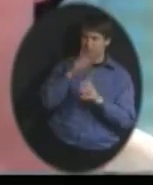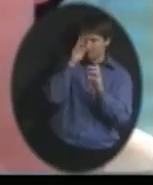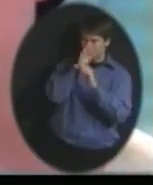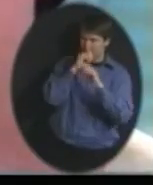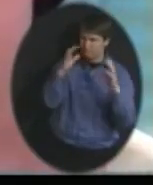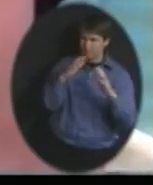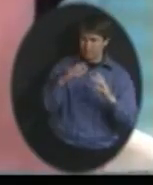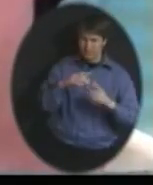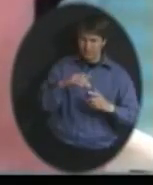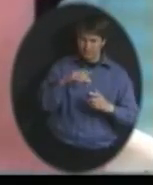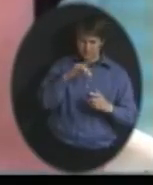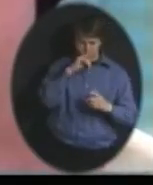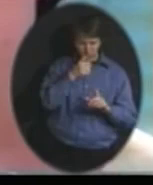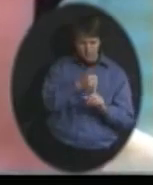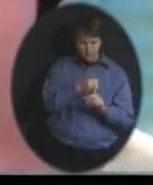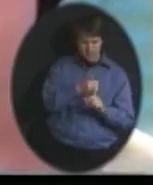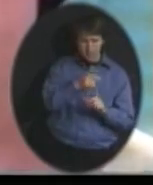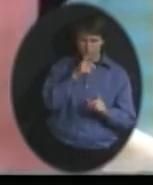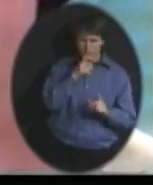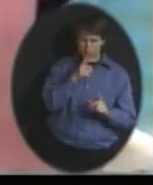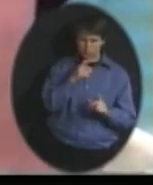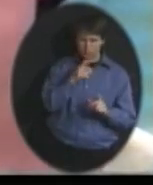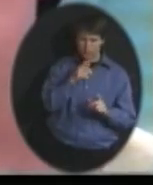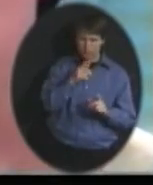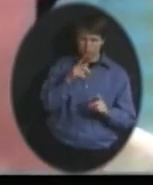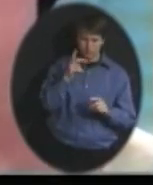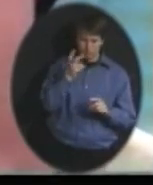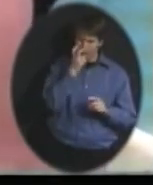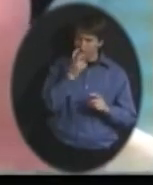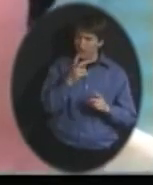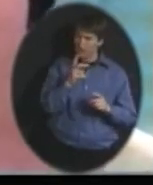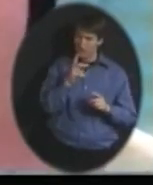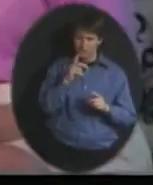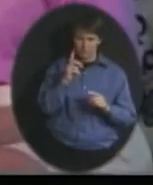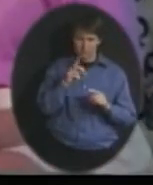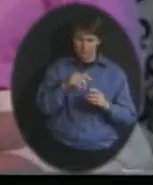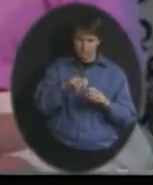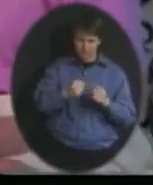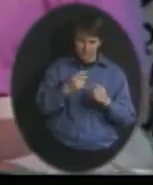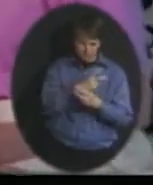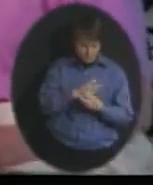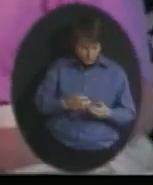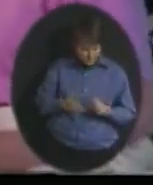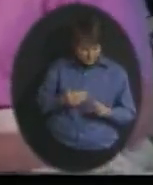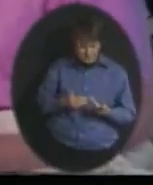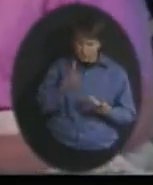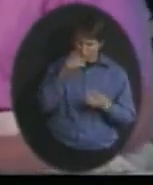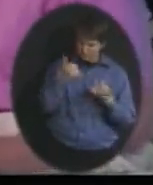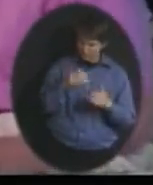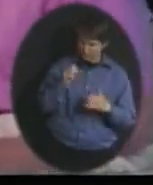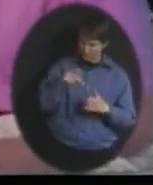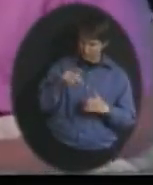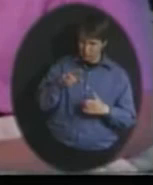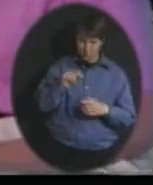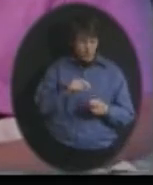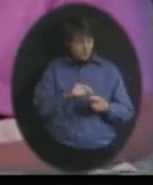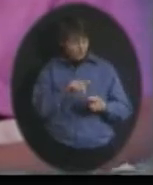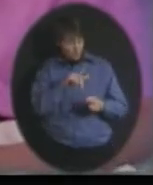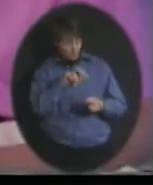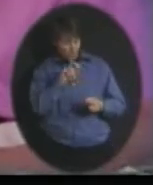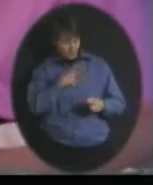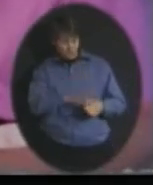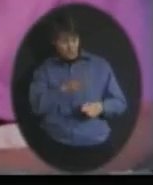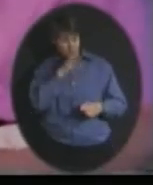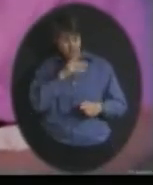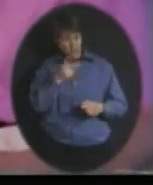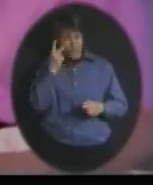who fractures easily and is visually impaired would be playing a sport. Lauren's mother has seen the impact that playing in the league